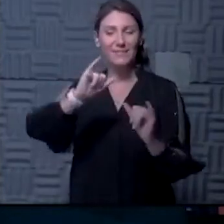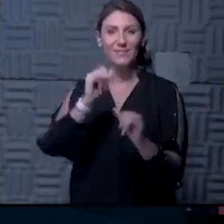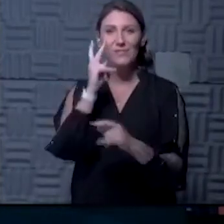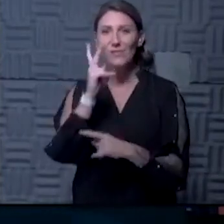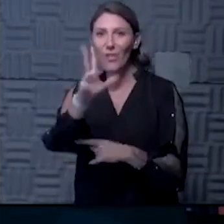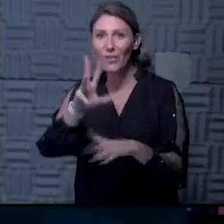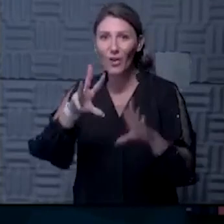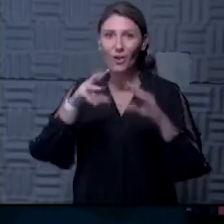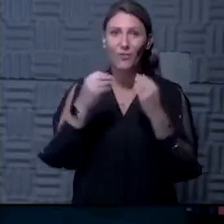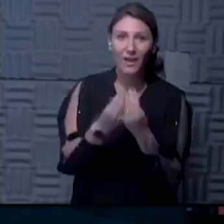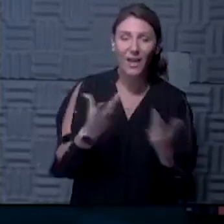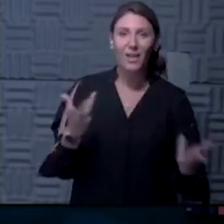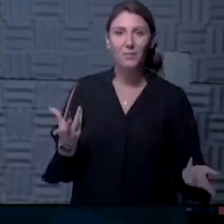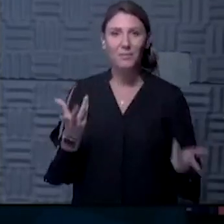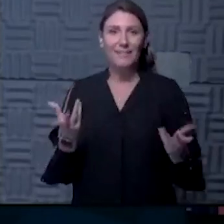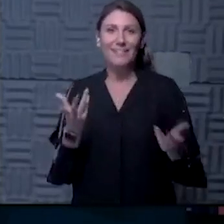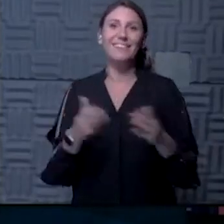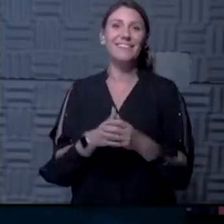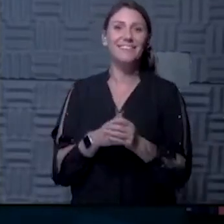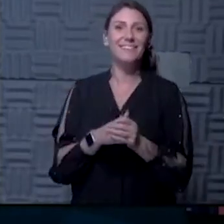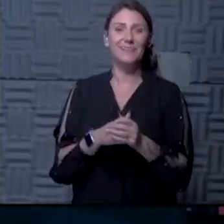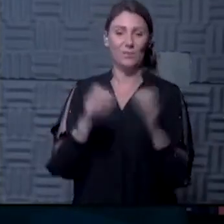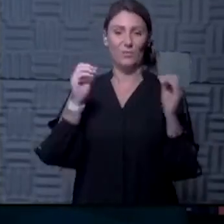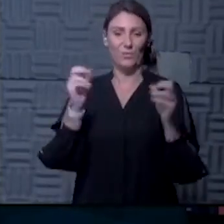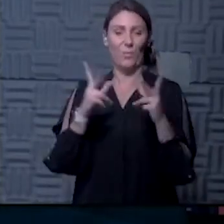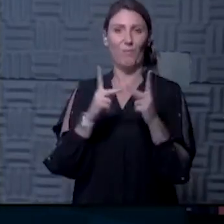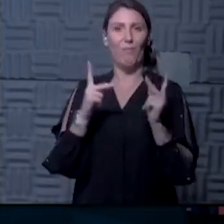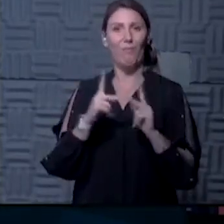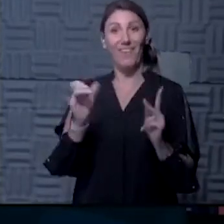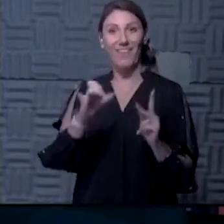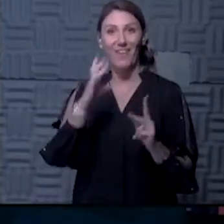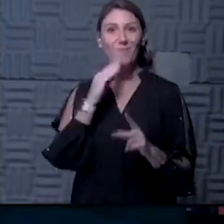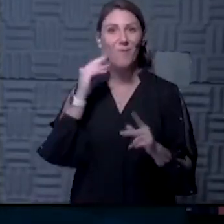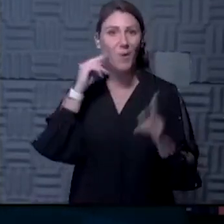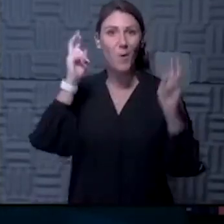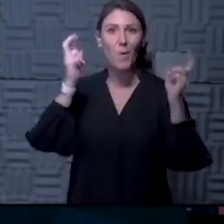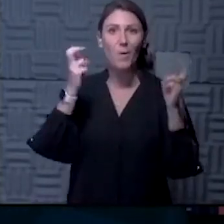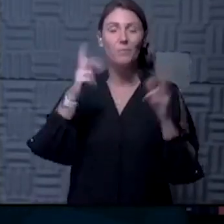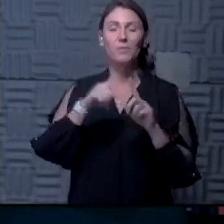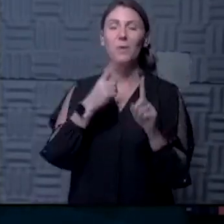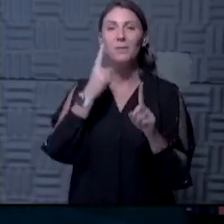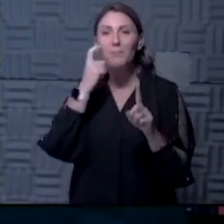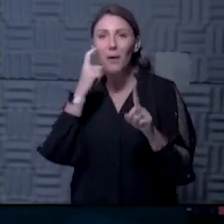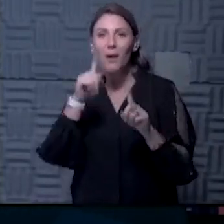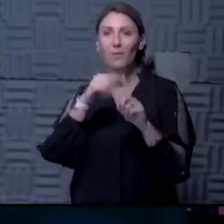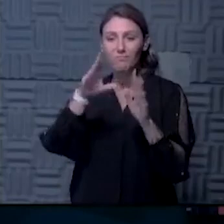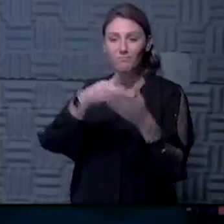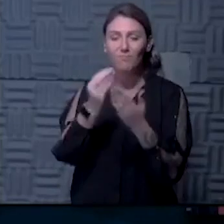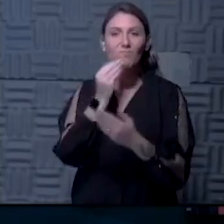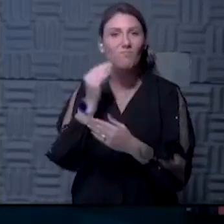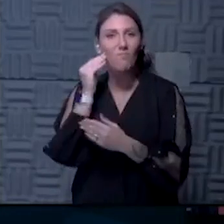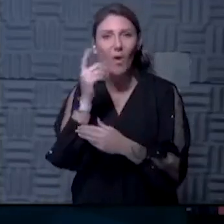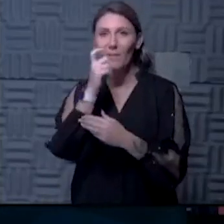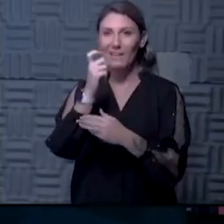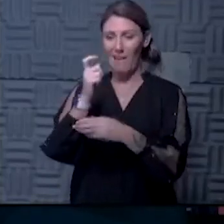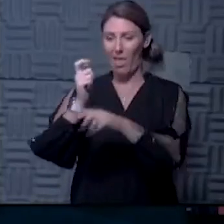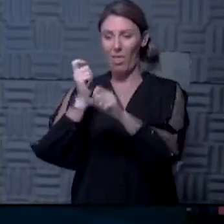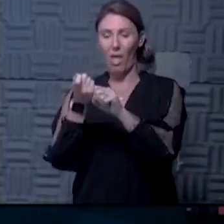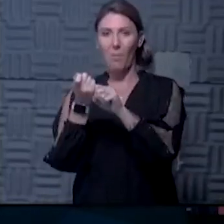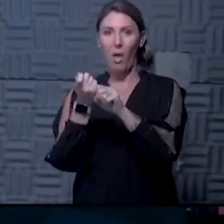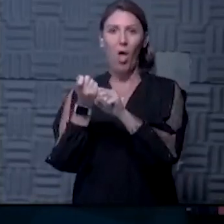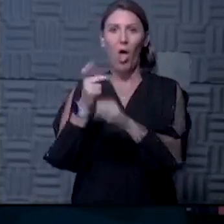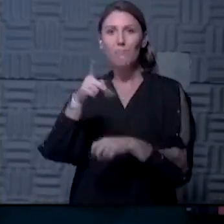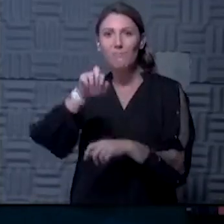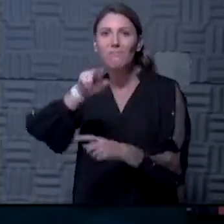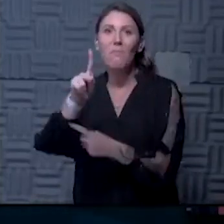still kind of live, as we talk about, there's no place like home. So I suspect when they went home, they weren't in the ballpark, they were trying to be really conscious about